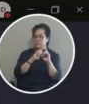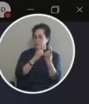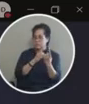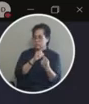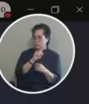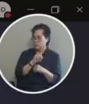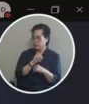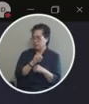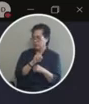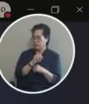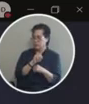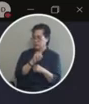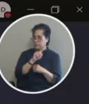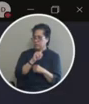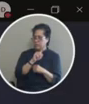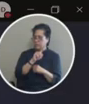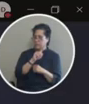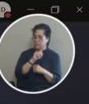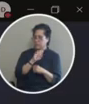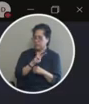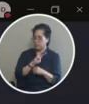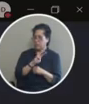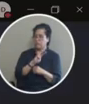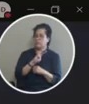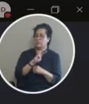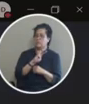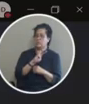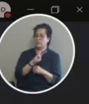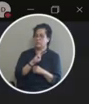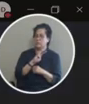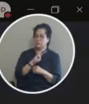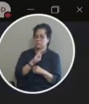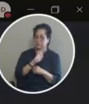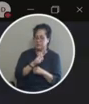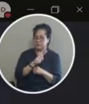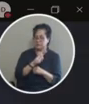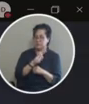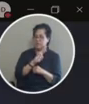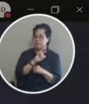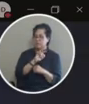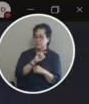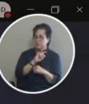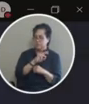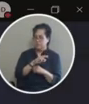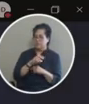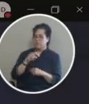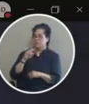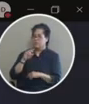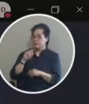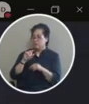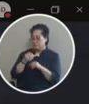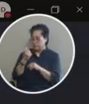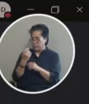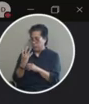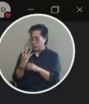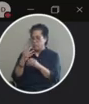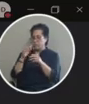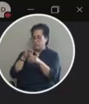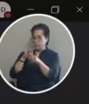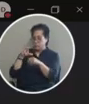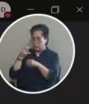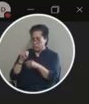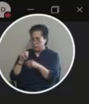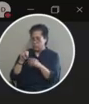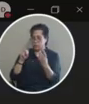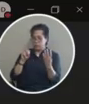Morgan, Rivera, and the mayor voting aye. Representatives Anello, Salcido, Rodriguez, Lizarraga voting nay.